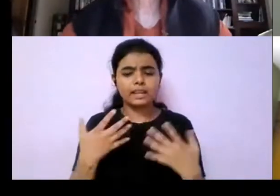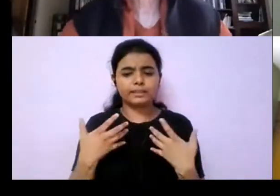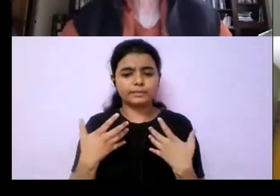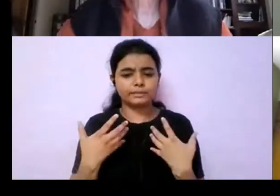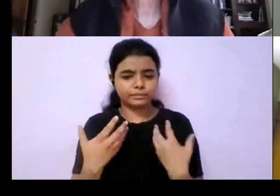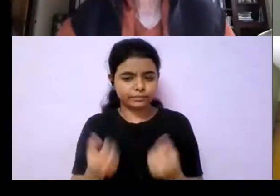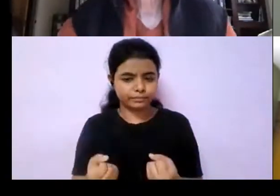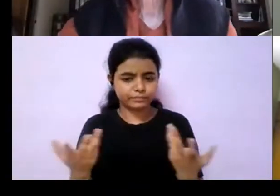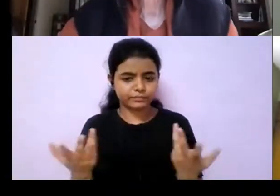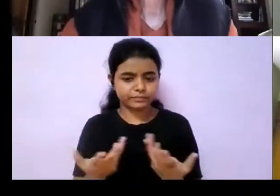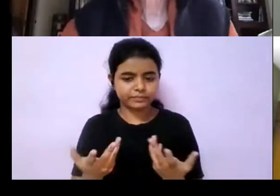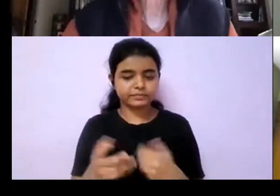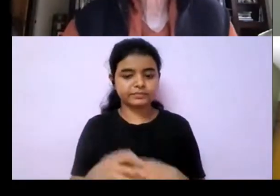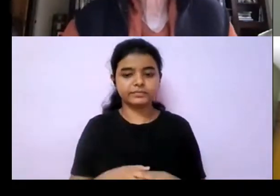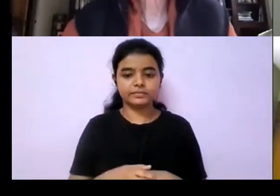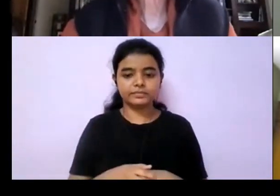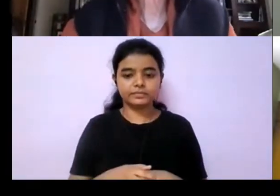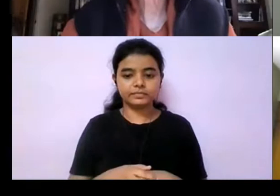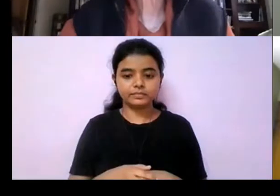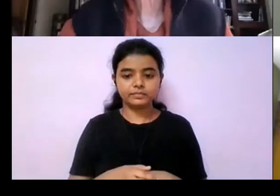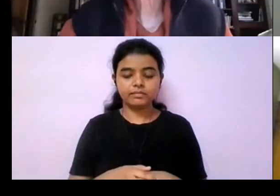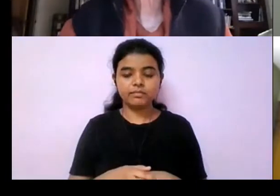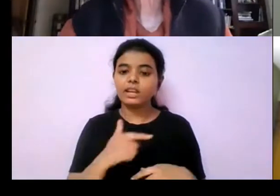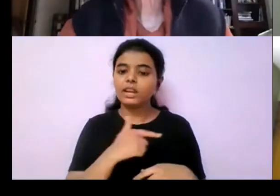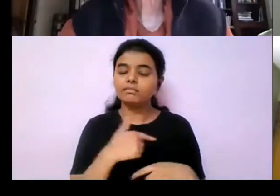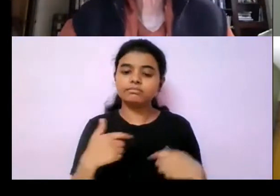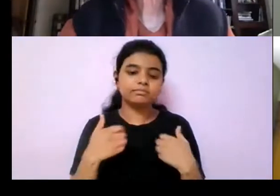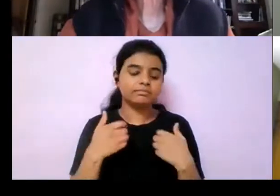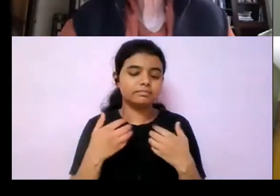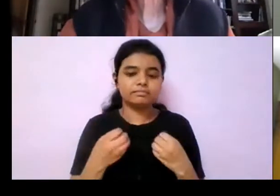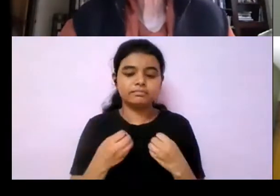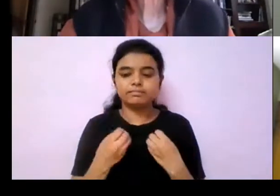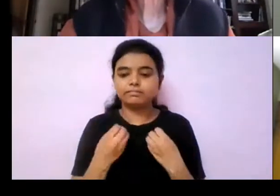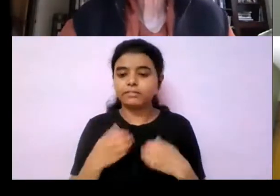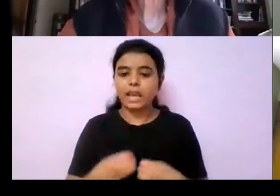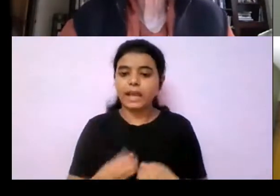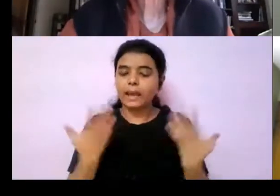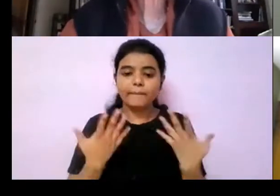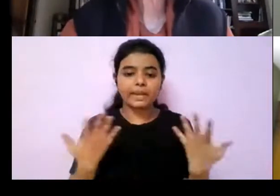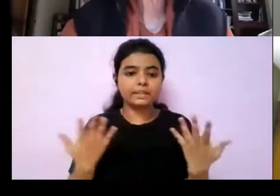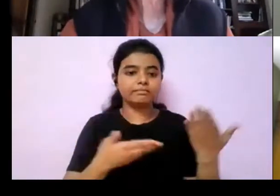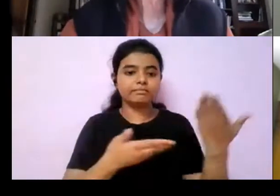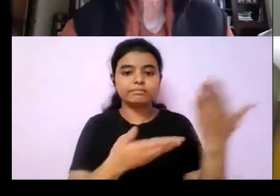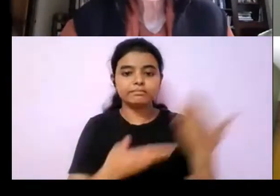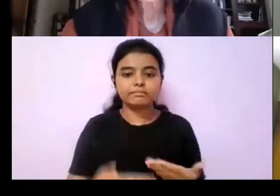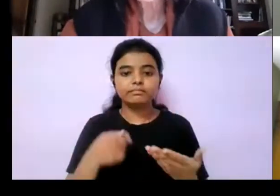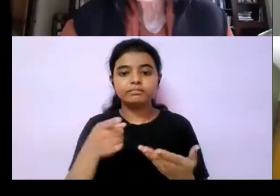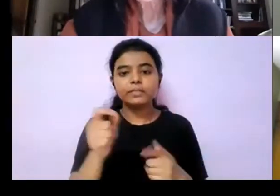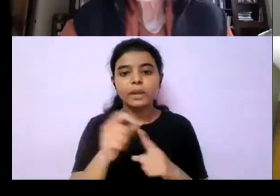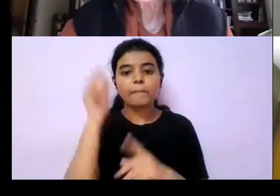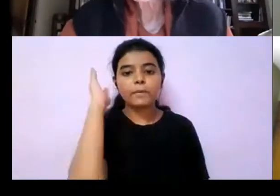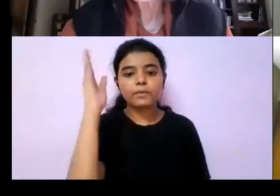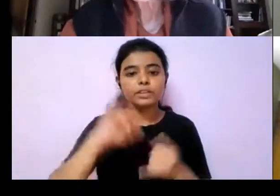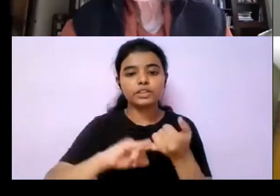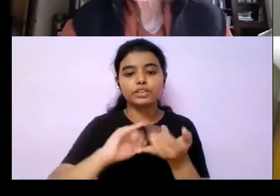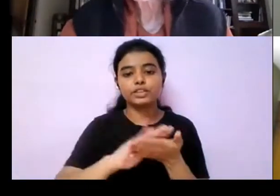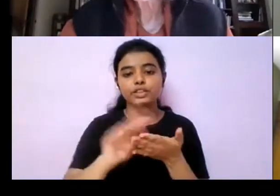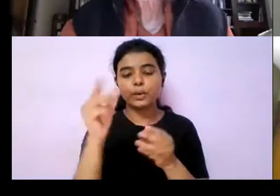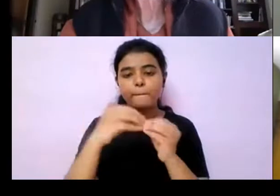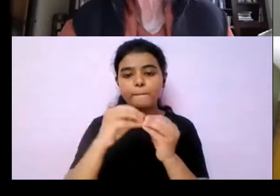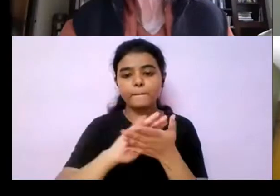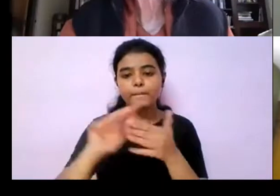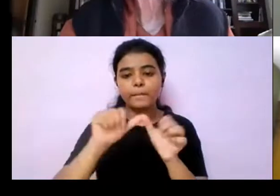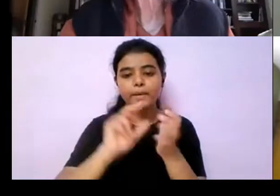my great pleasure to call upon Professor Shubhangi Vaidya to chair